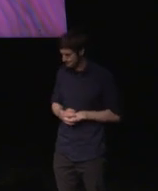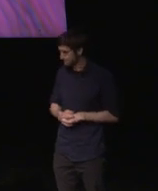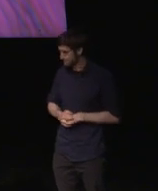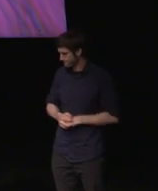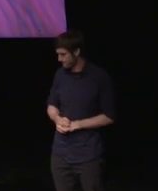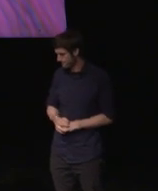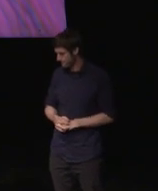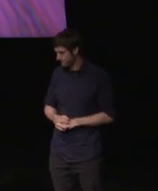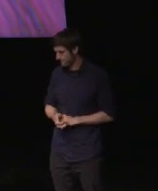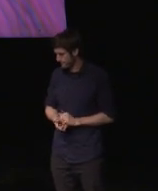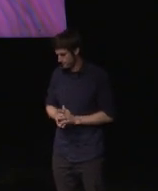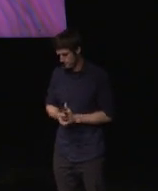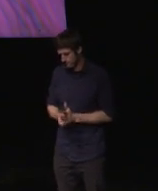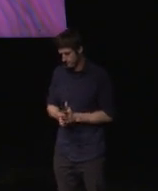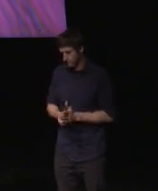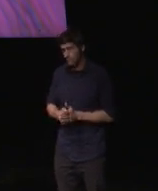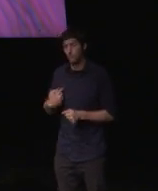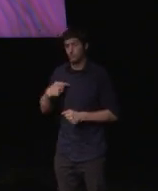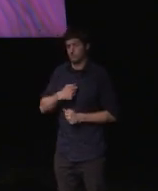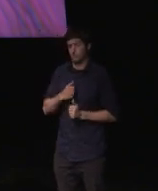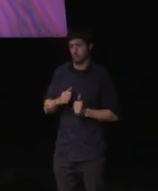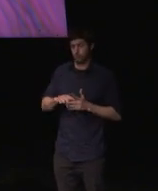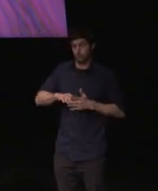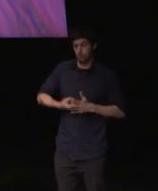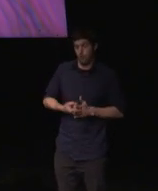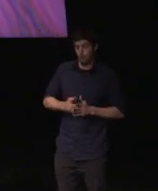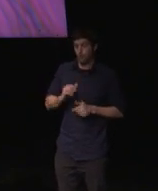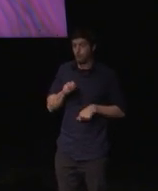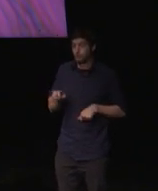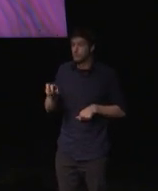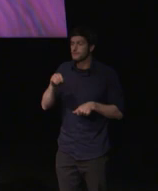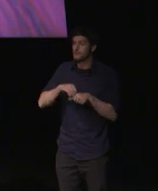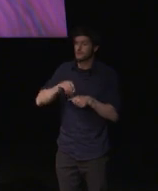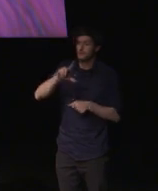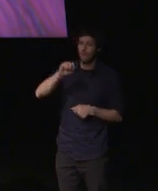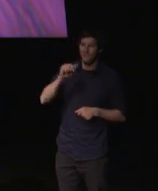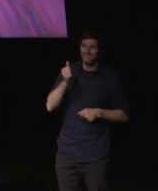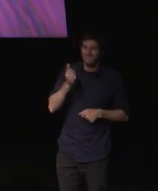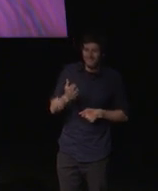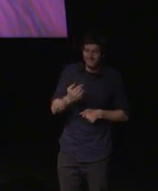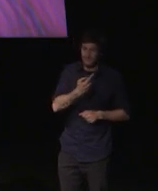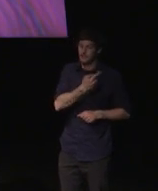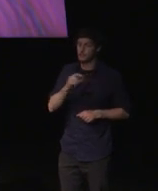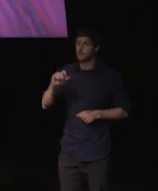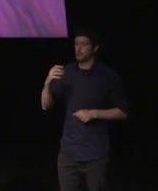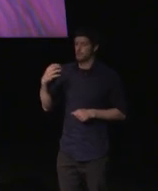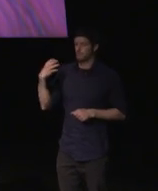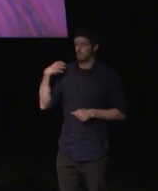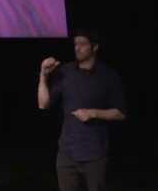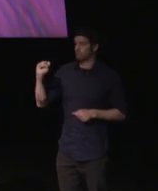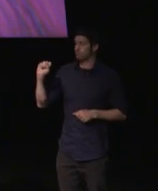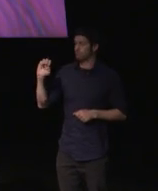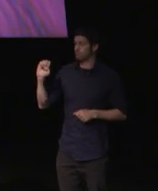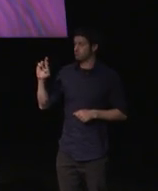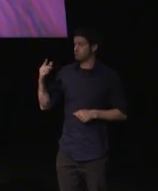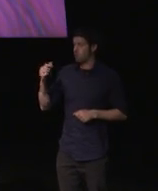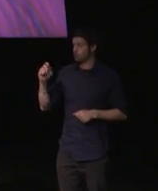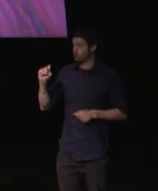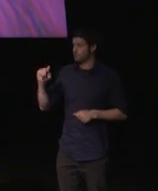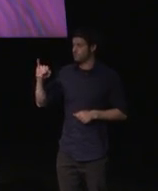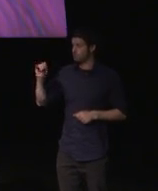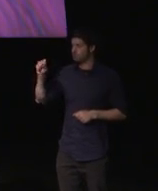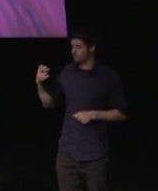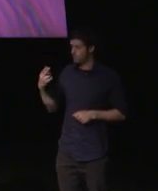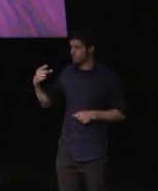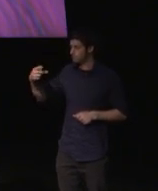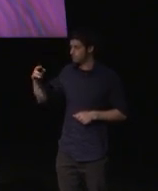2015. This is Sergeant Josh Price. Him and Ken Jones came to visit us from Warfighter Engaged. Josh is a